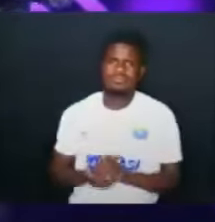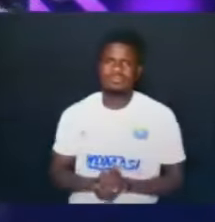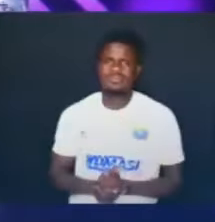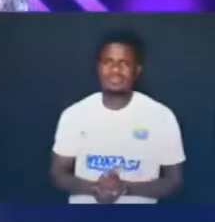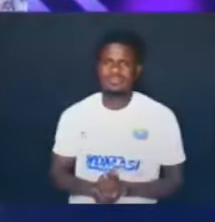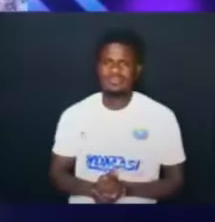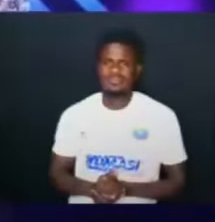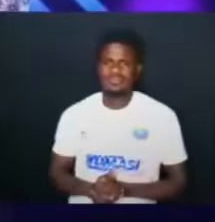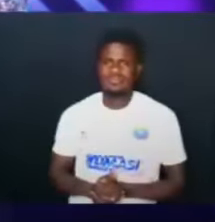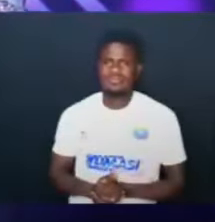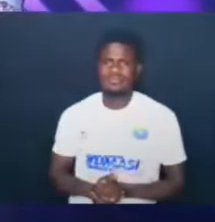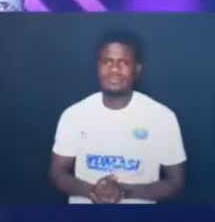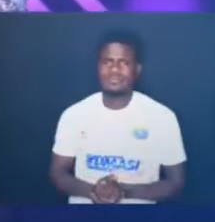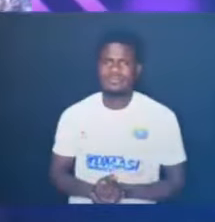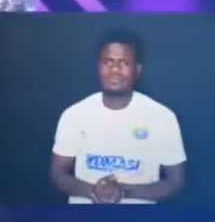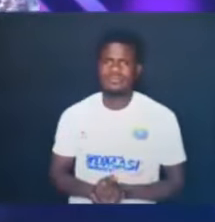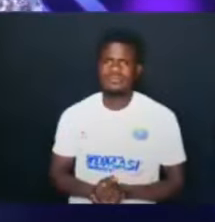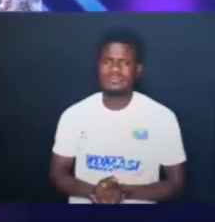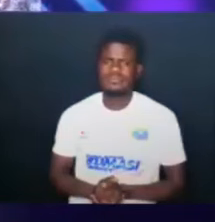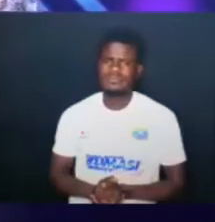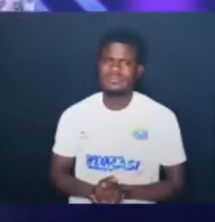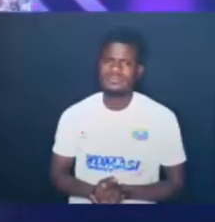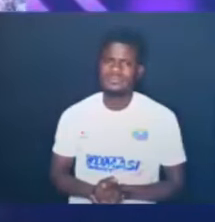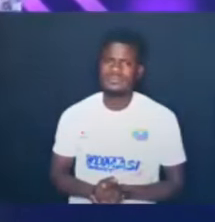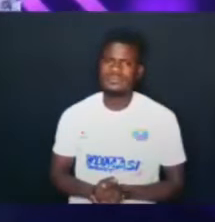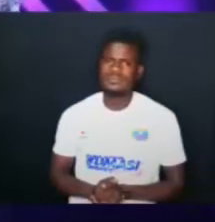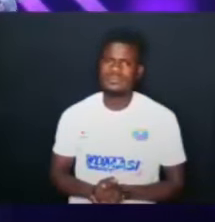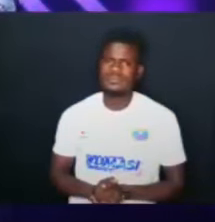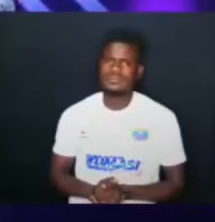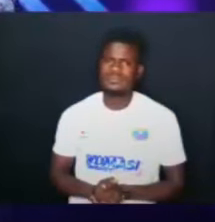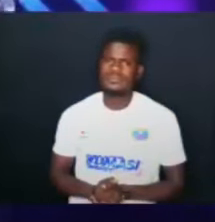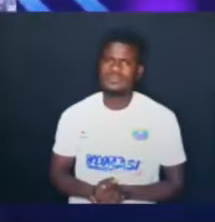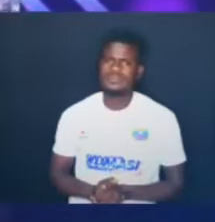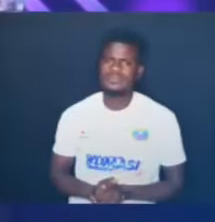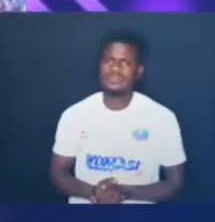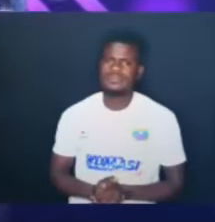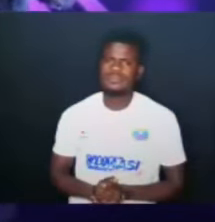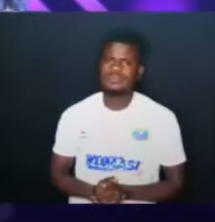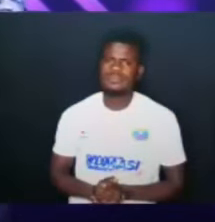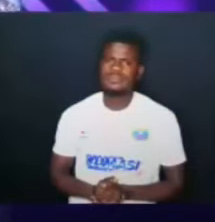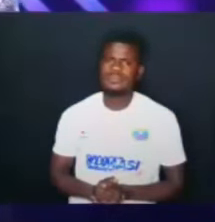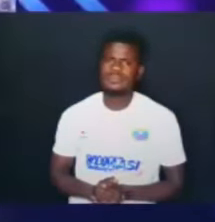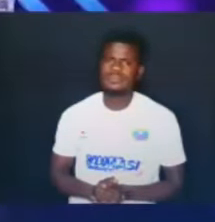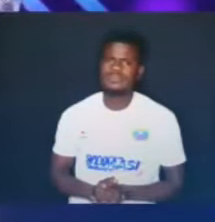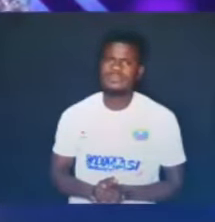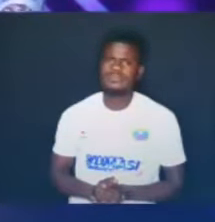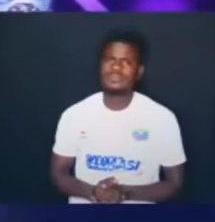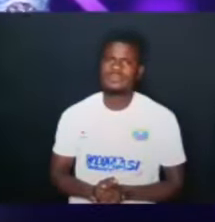nwa mwodi nyinamu, na we bet do yonko, esa wo hono, esine o shia afodie, eni moja afodie